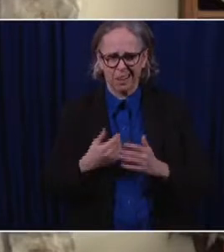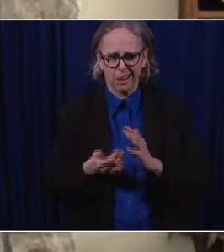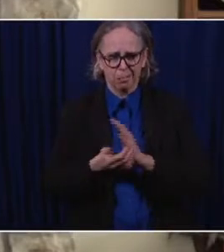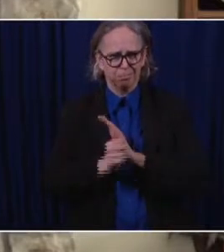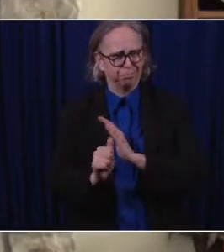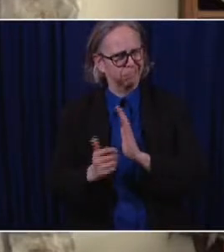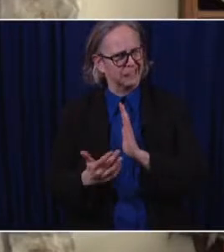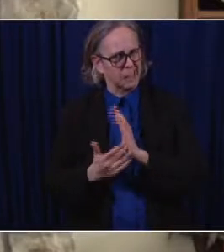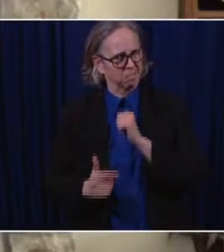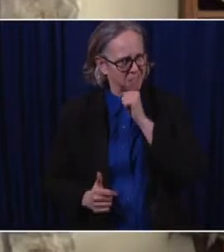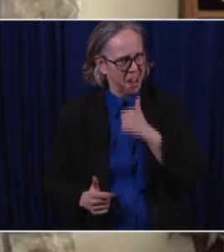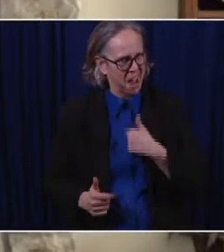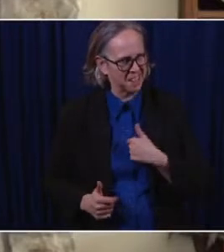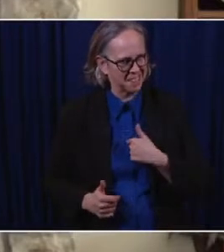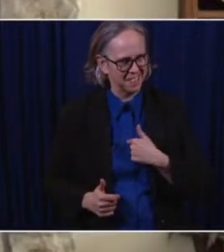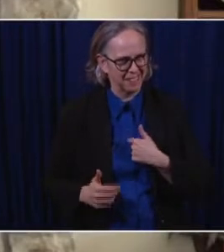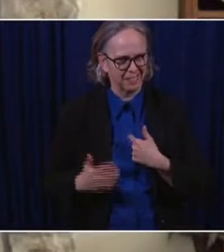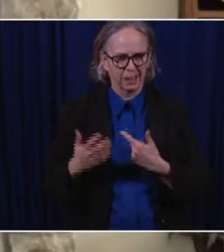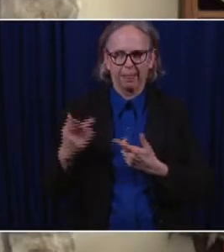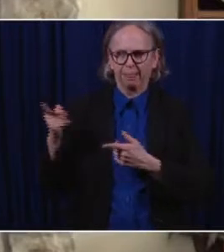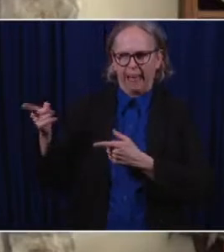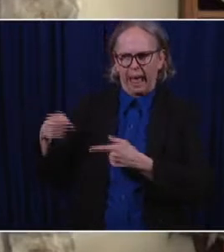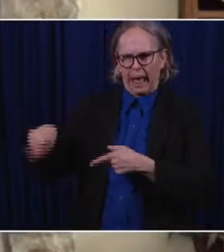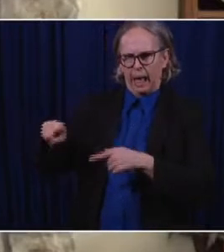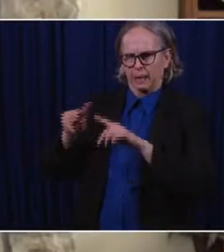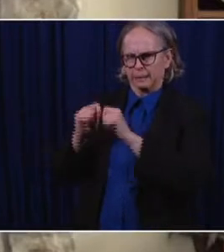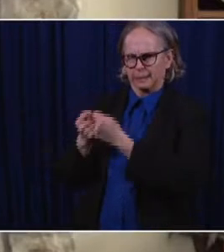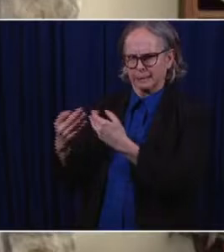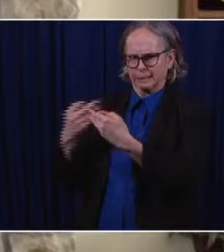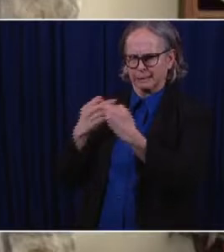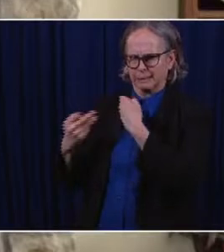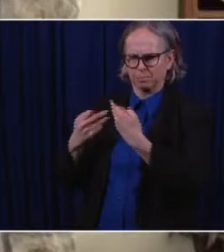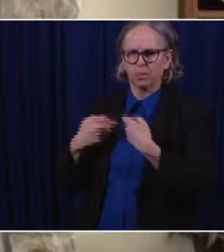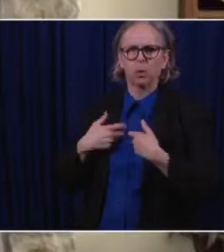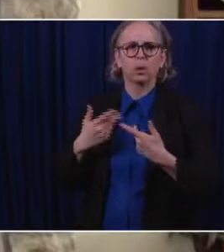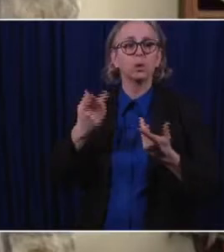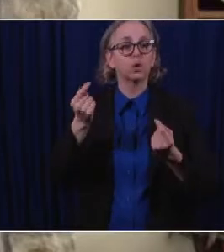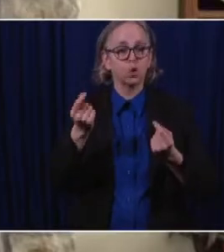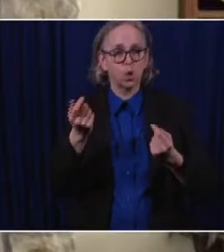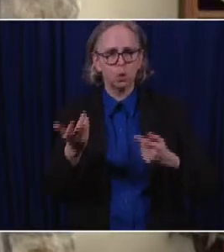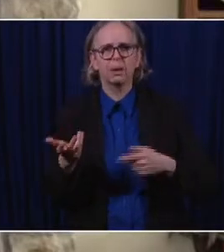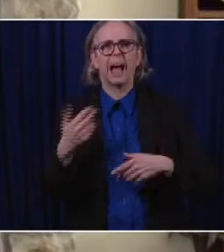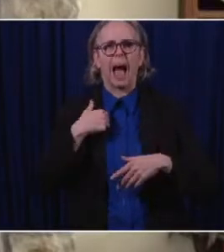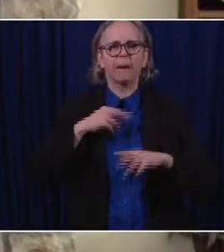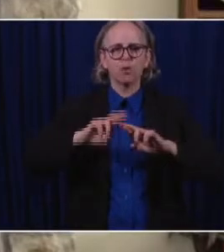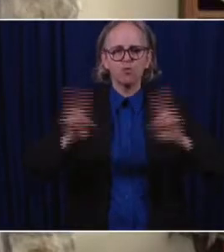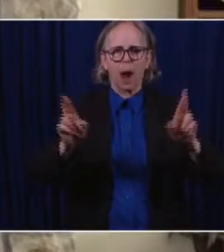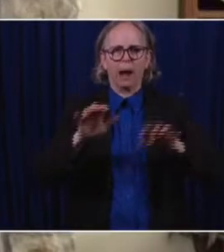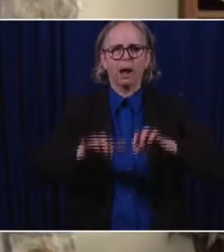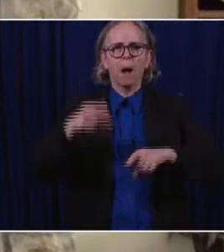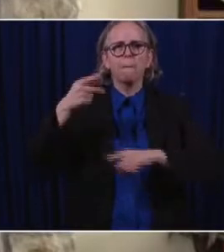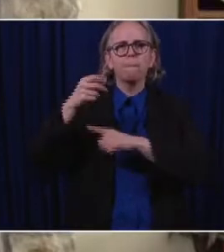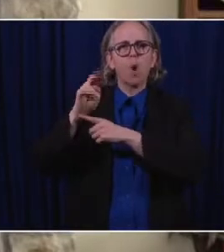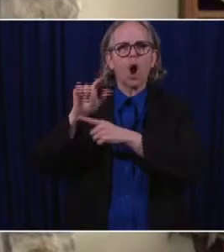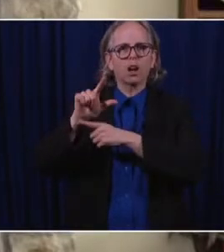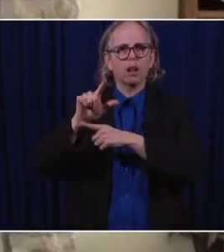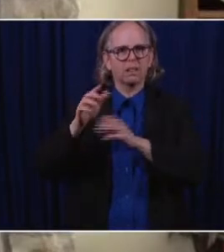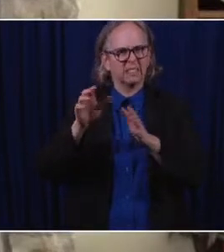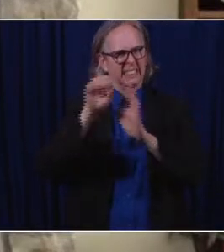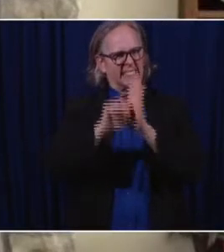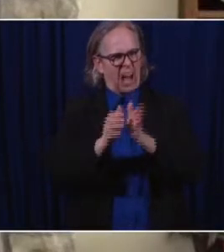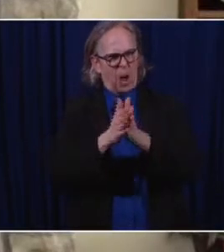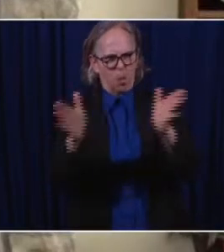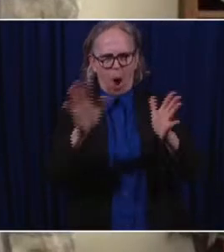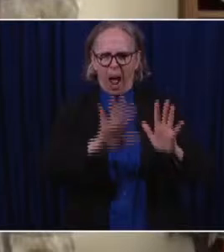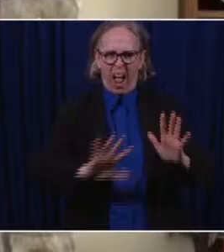this is working will work is you'll have a portal. You go in, it's a statewide portal. You'll put your zip code in or you put your county in, and it